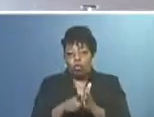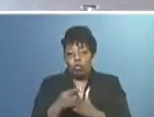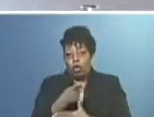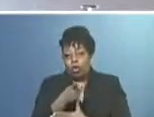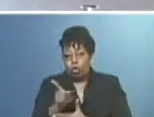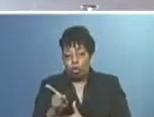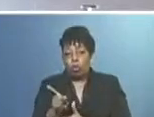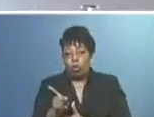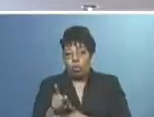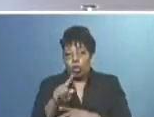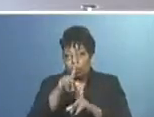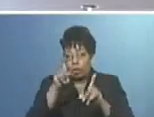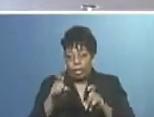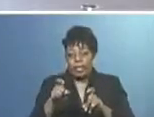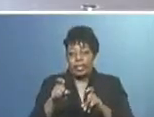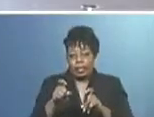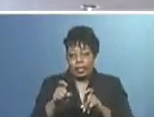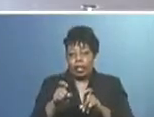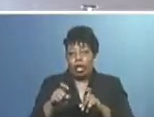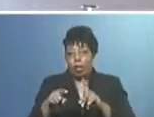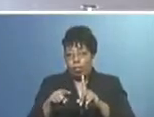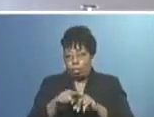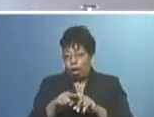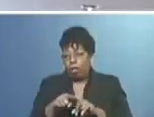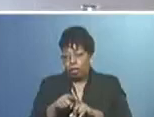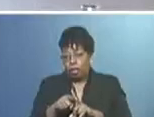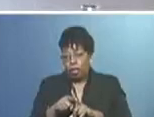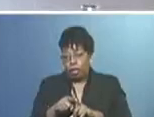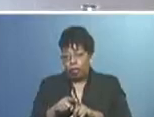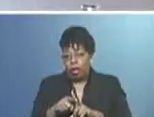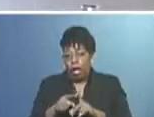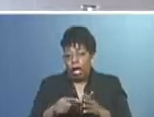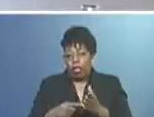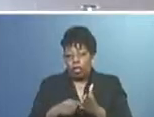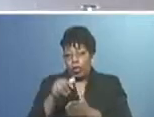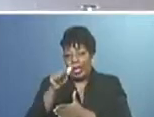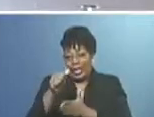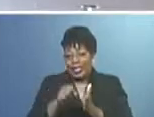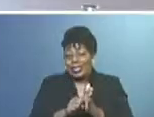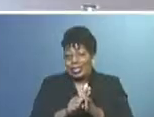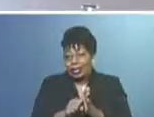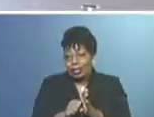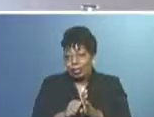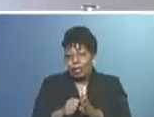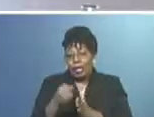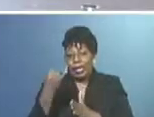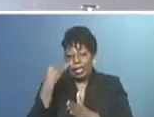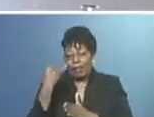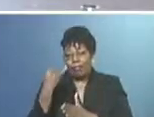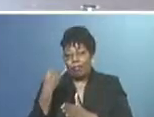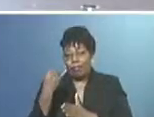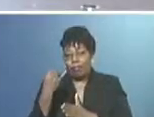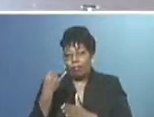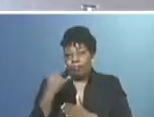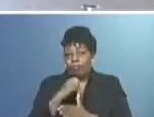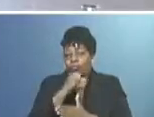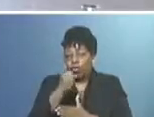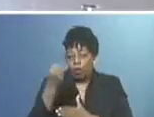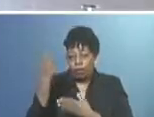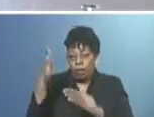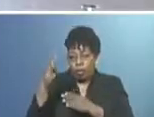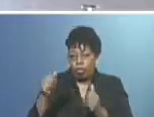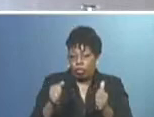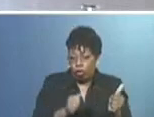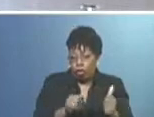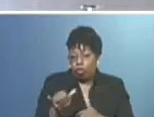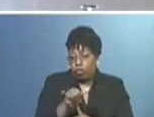who have tested positive for COVID-19 and appear asymptomatic. But will the Bahamas follow suit? The Minister of Health and